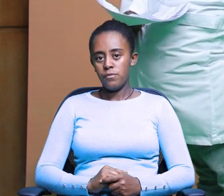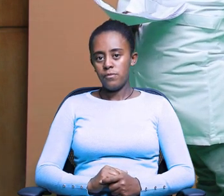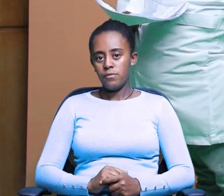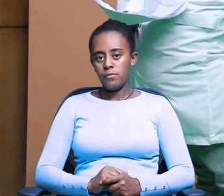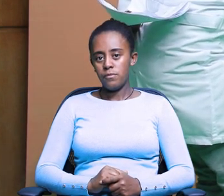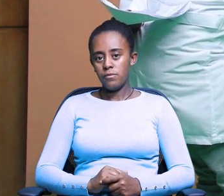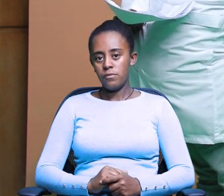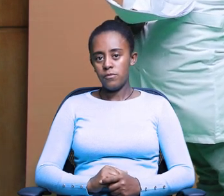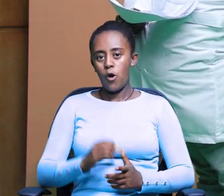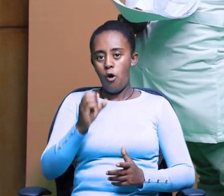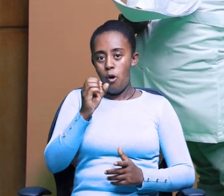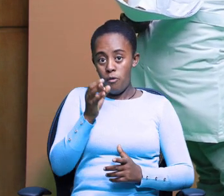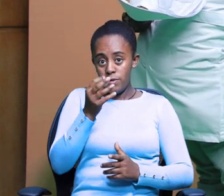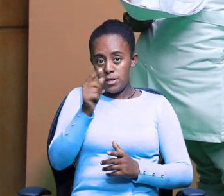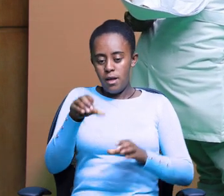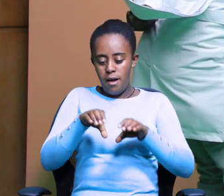of the current